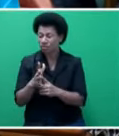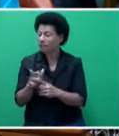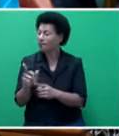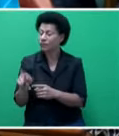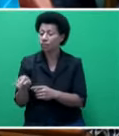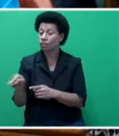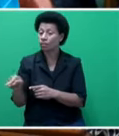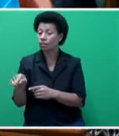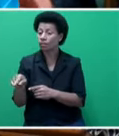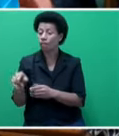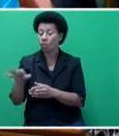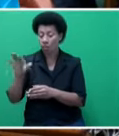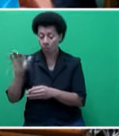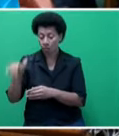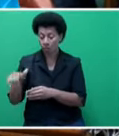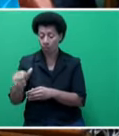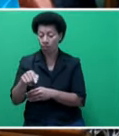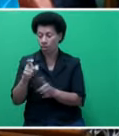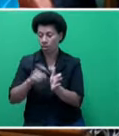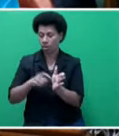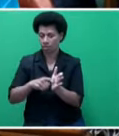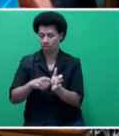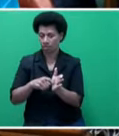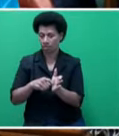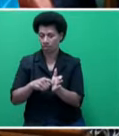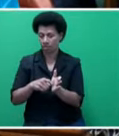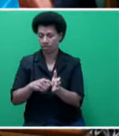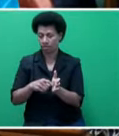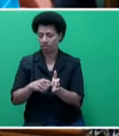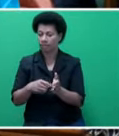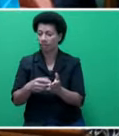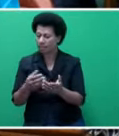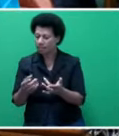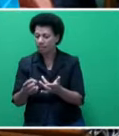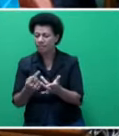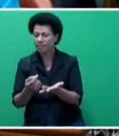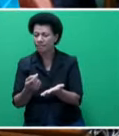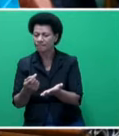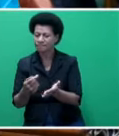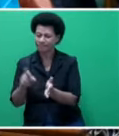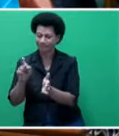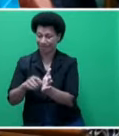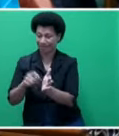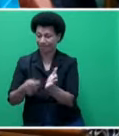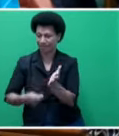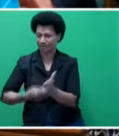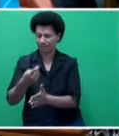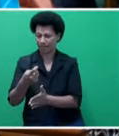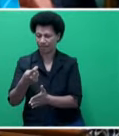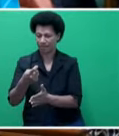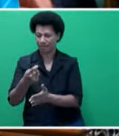who have home loans and mortgages to pay, because